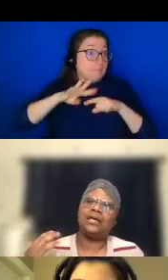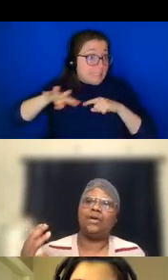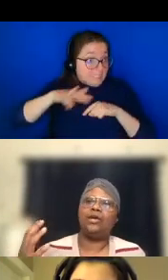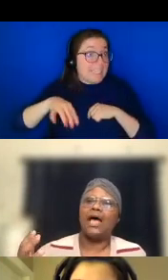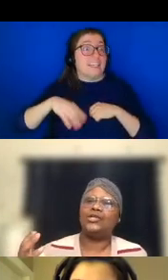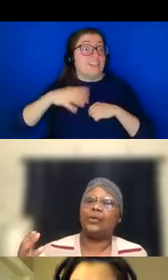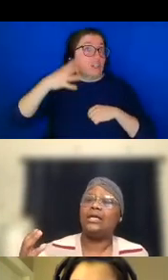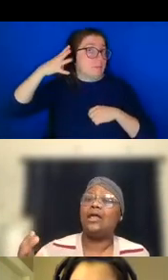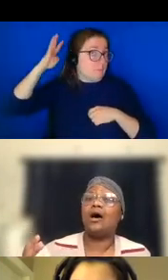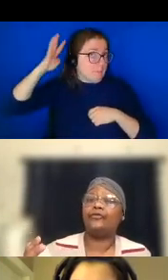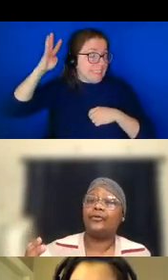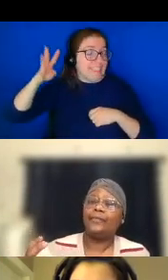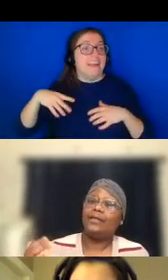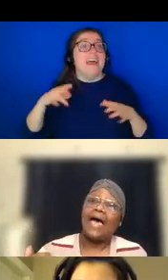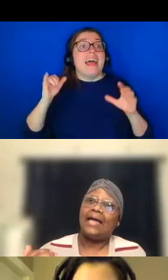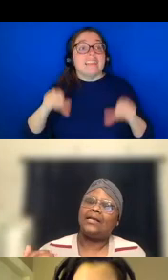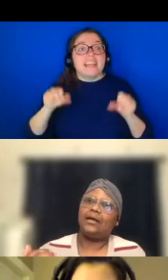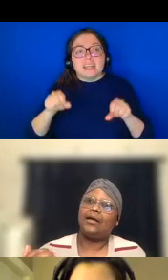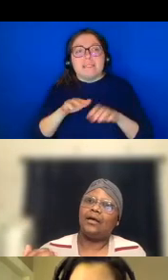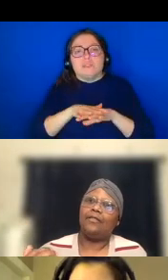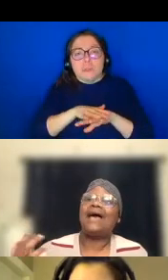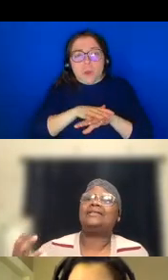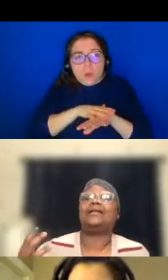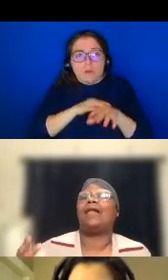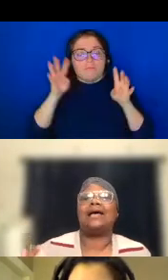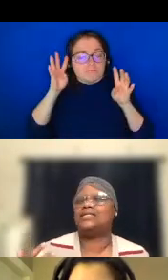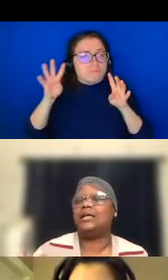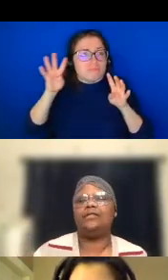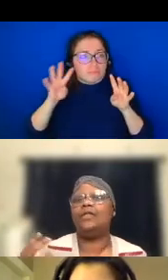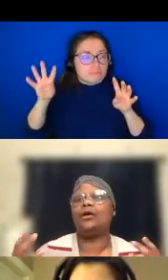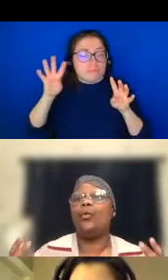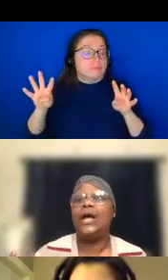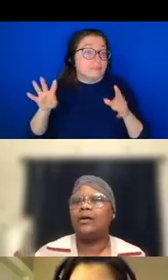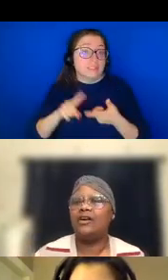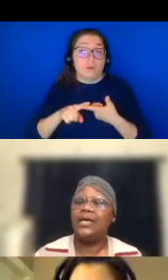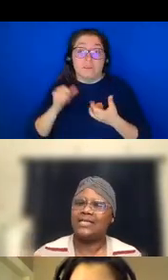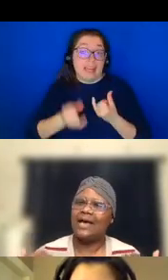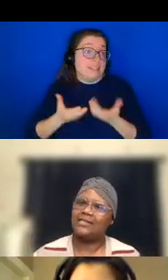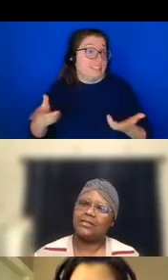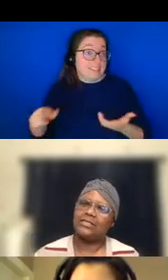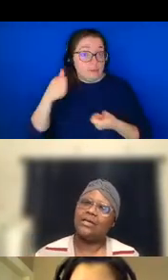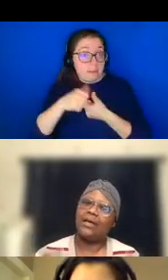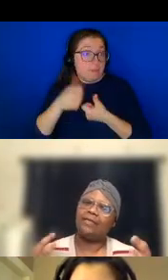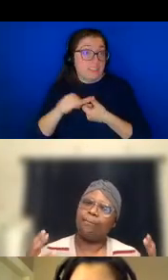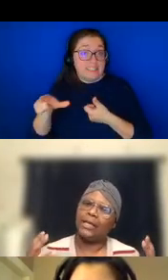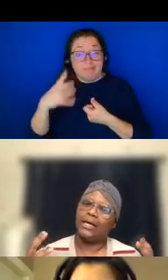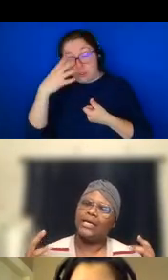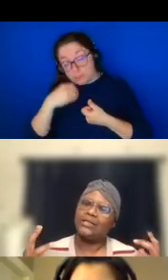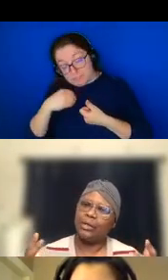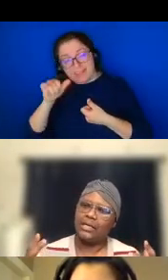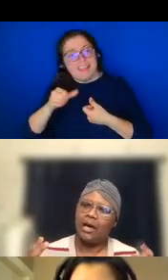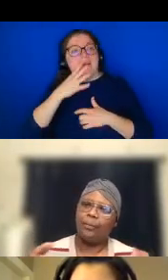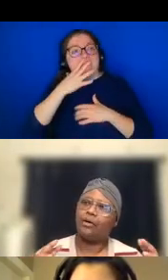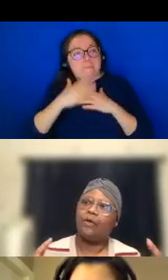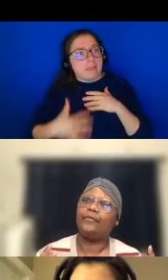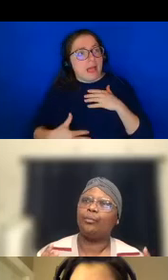bleed can be gradual enough that that's the last thing that they're aware of, because as they're sleeping, that blood is